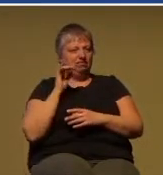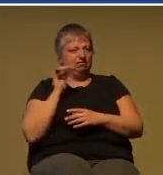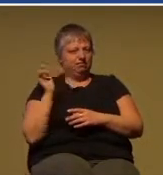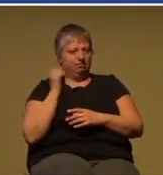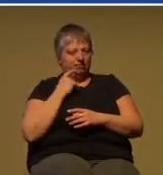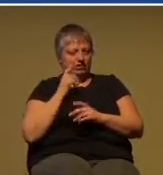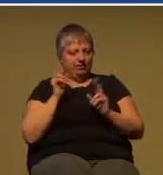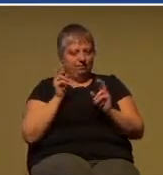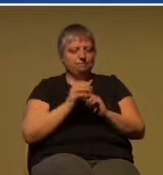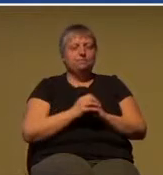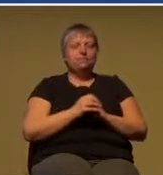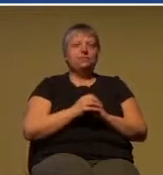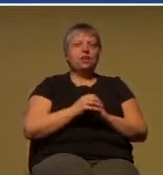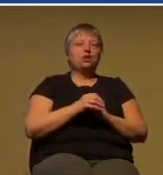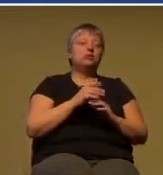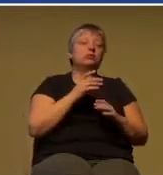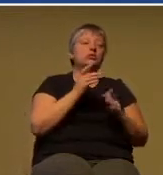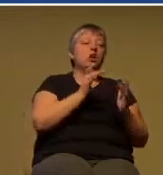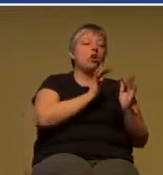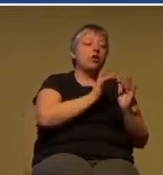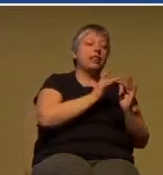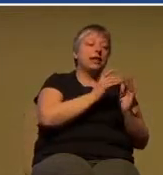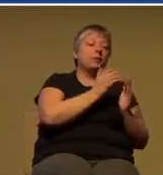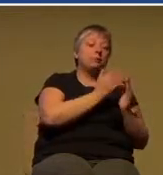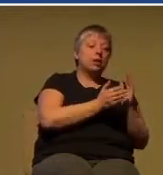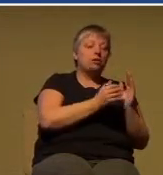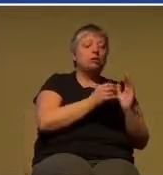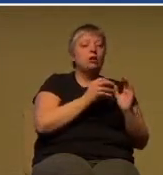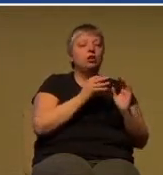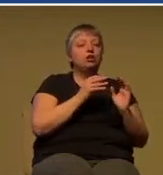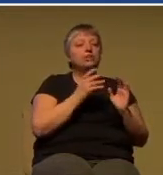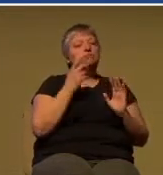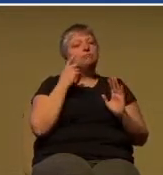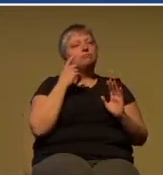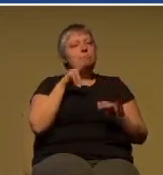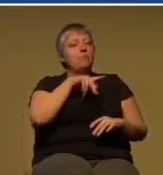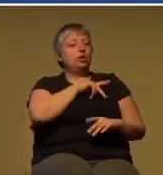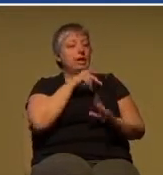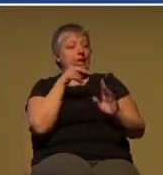partly a personality test. It's partly recognizing